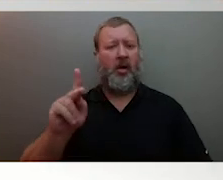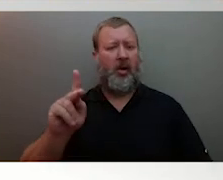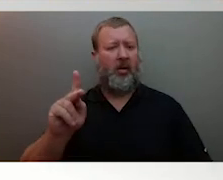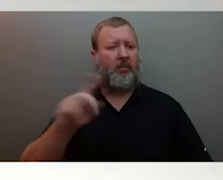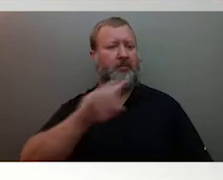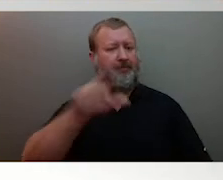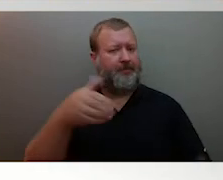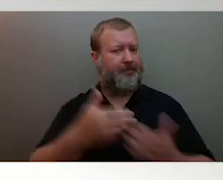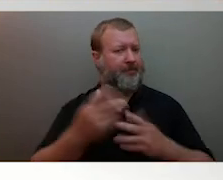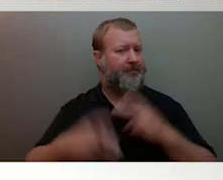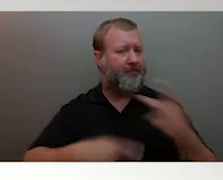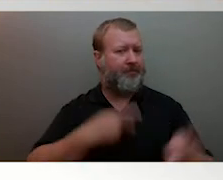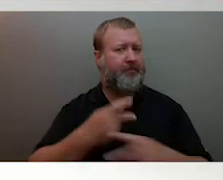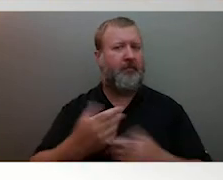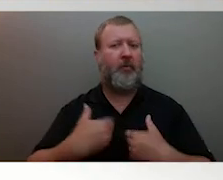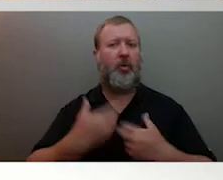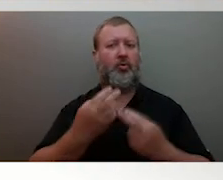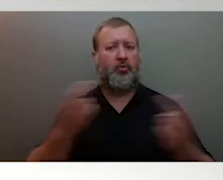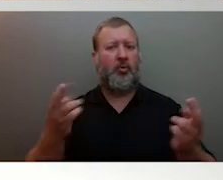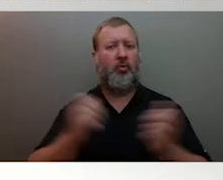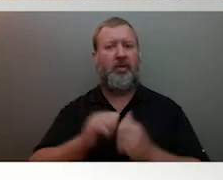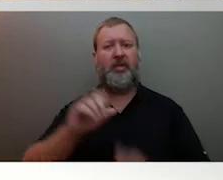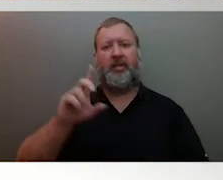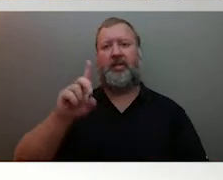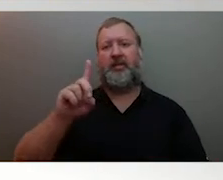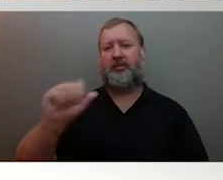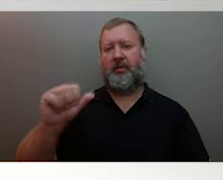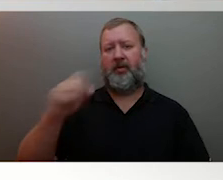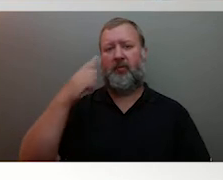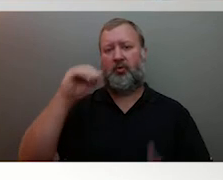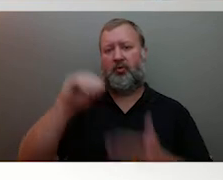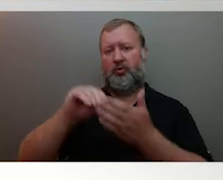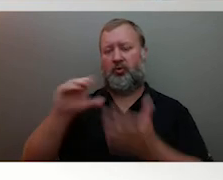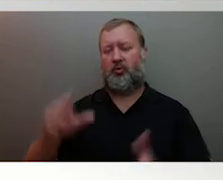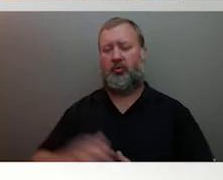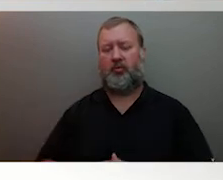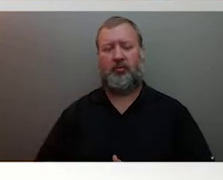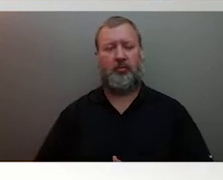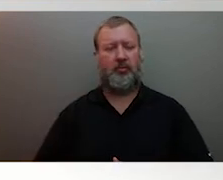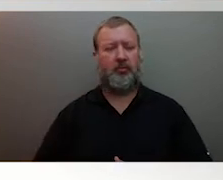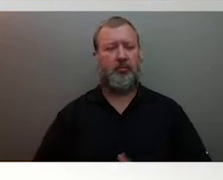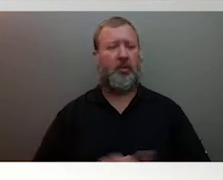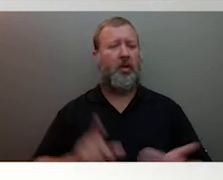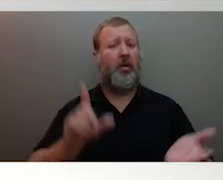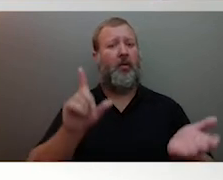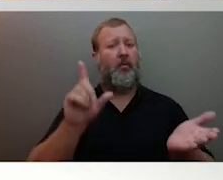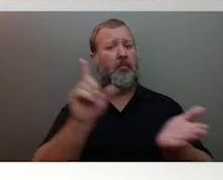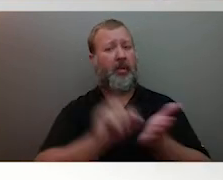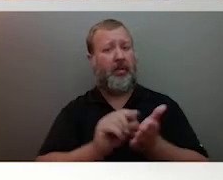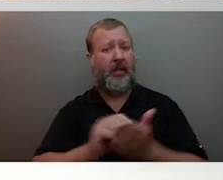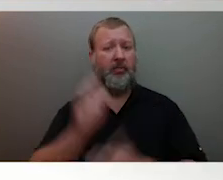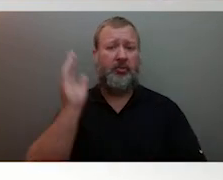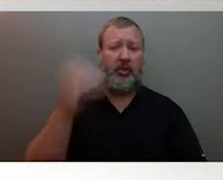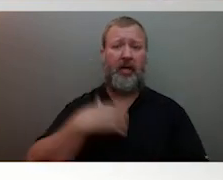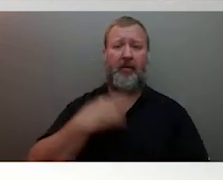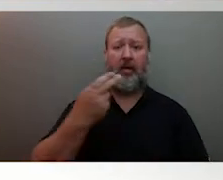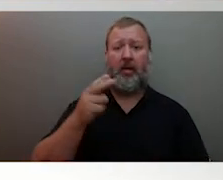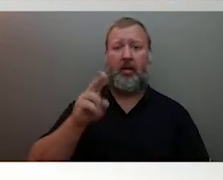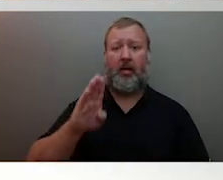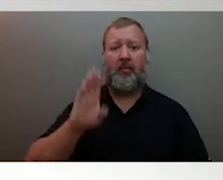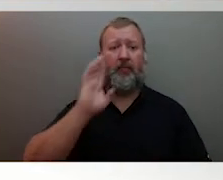find all types of resources for students with disabilities. Publications and presentations, we also have a hub for